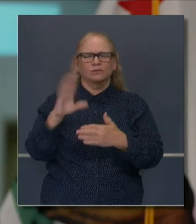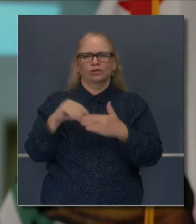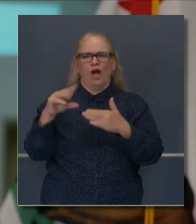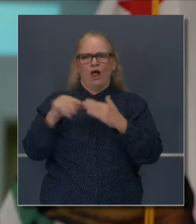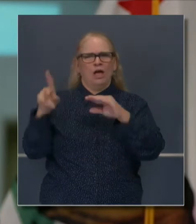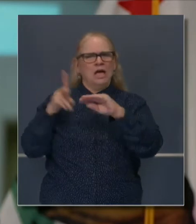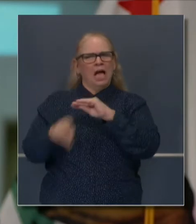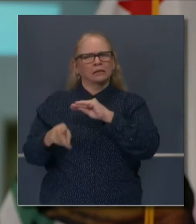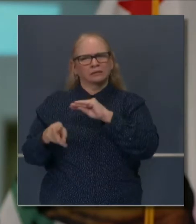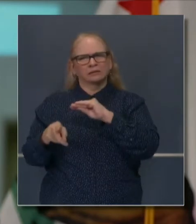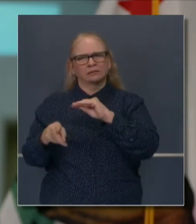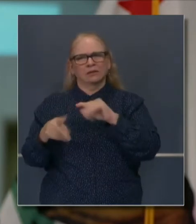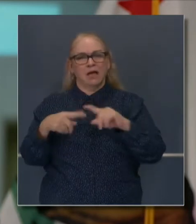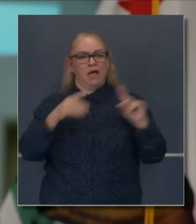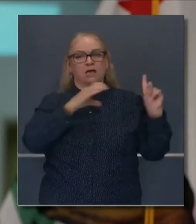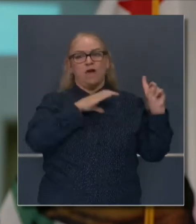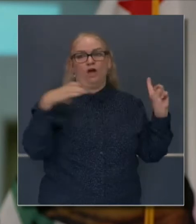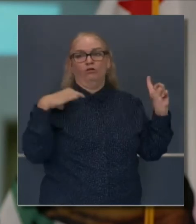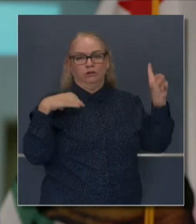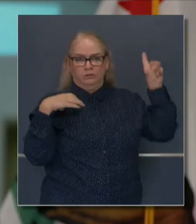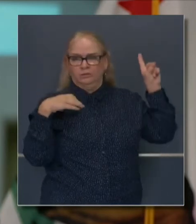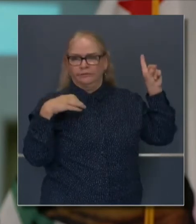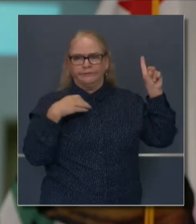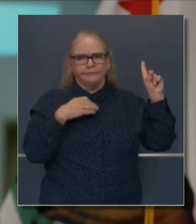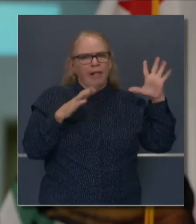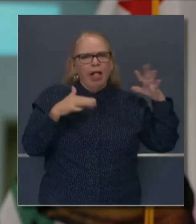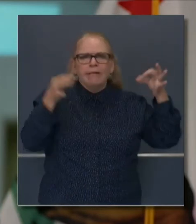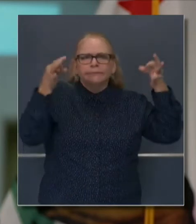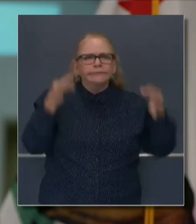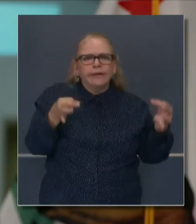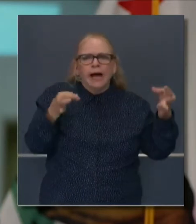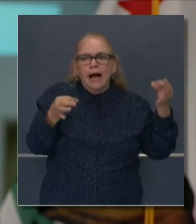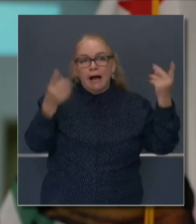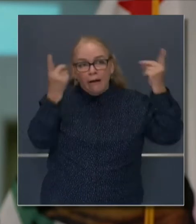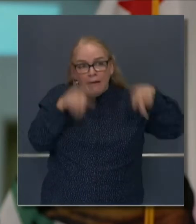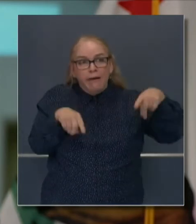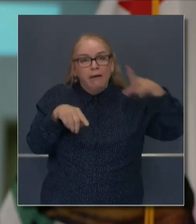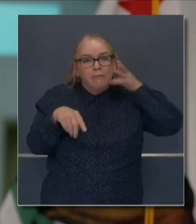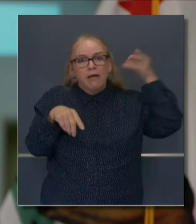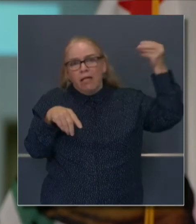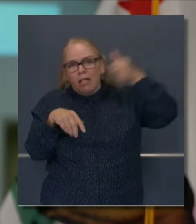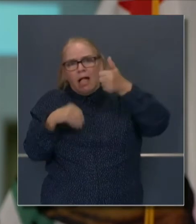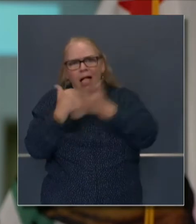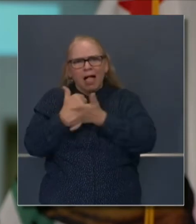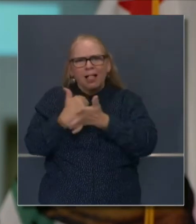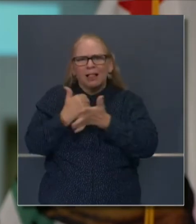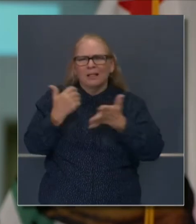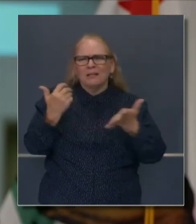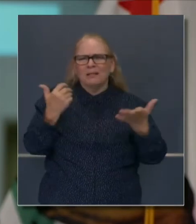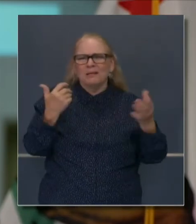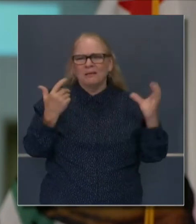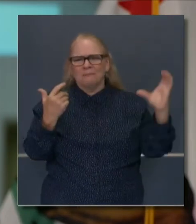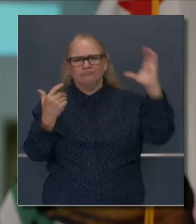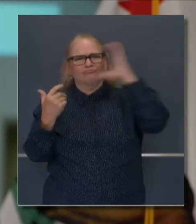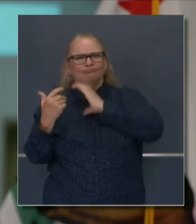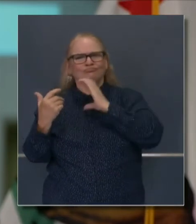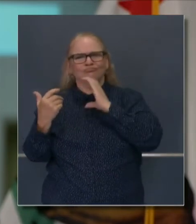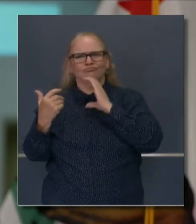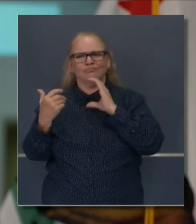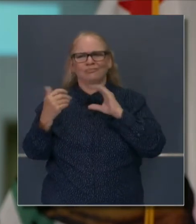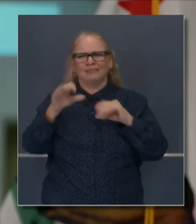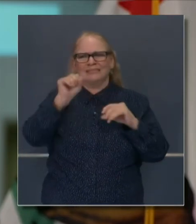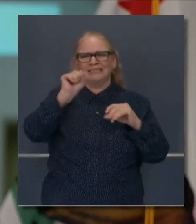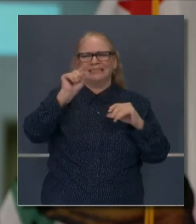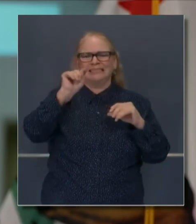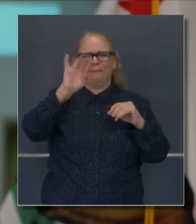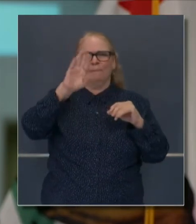and Congress is not close yet to reaching a deal on another stimulus package that you would need to do that. So